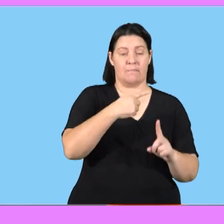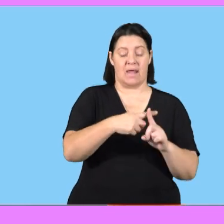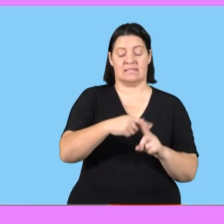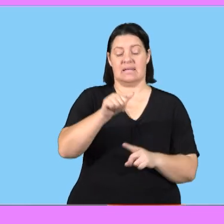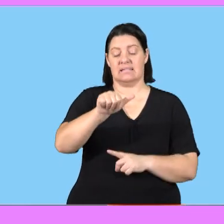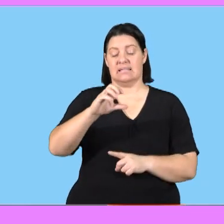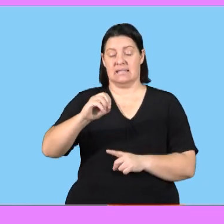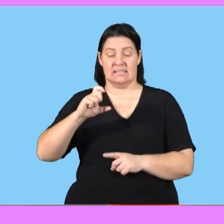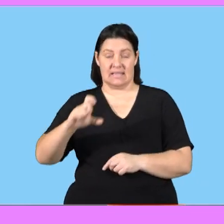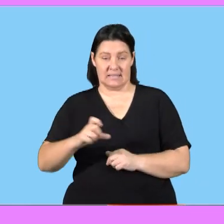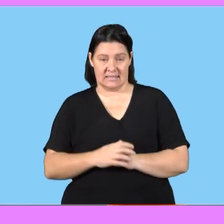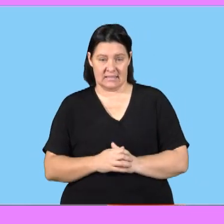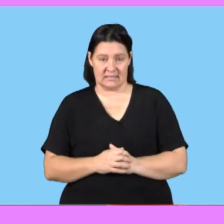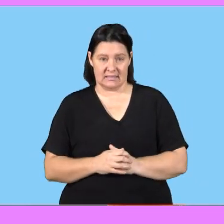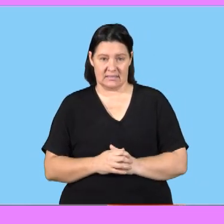plus